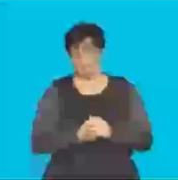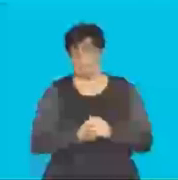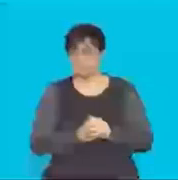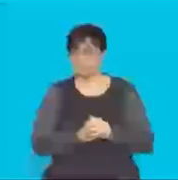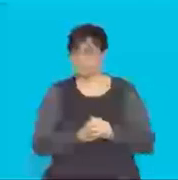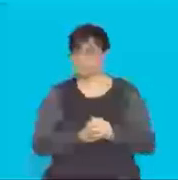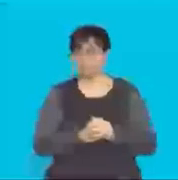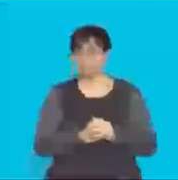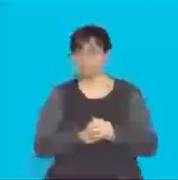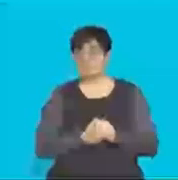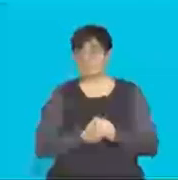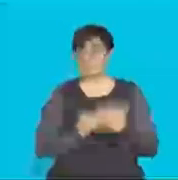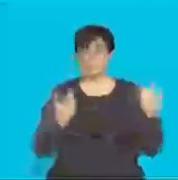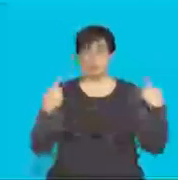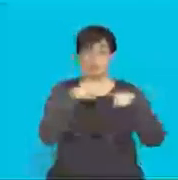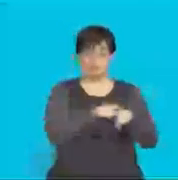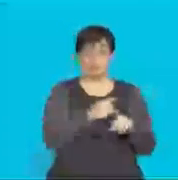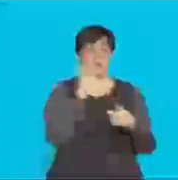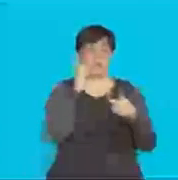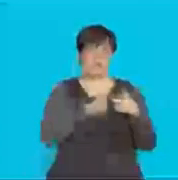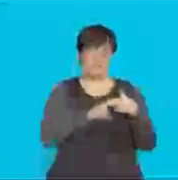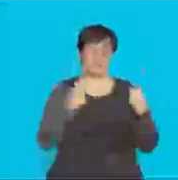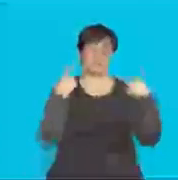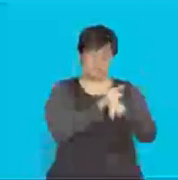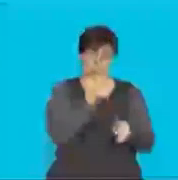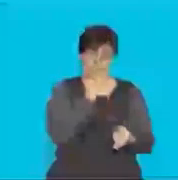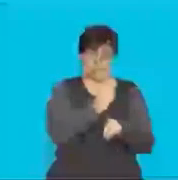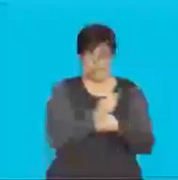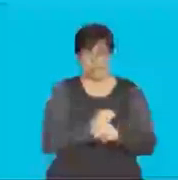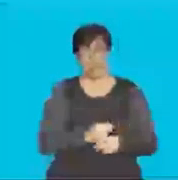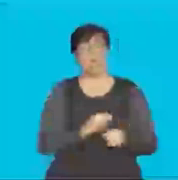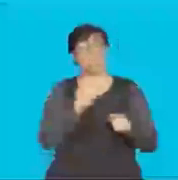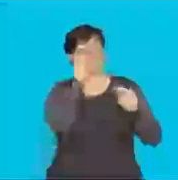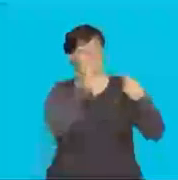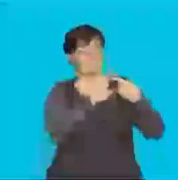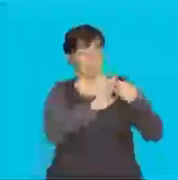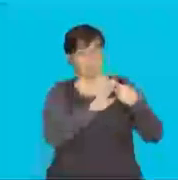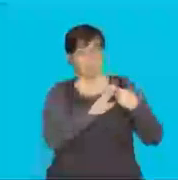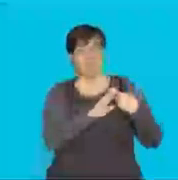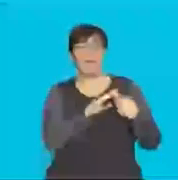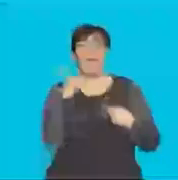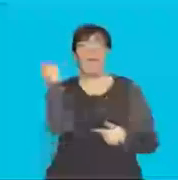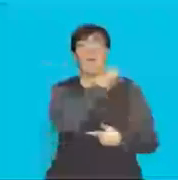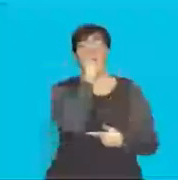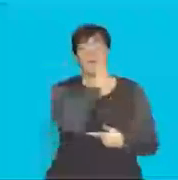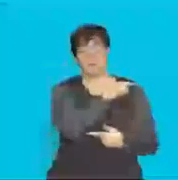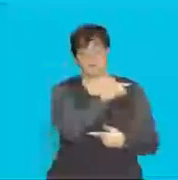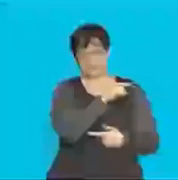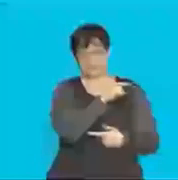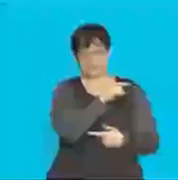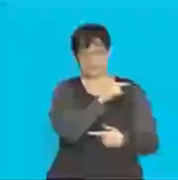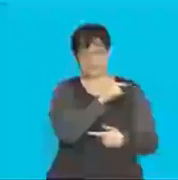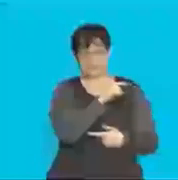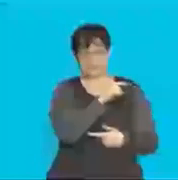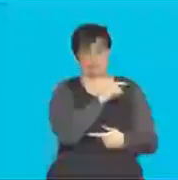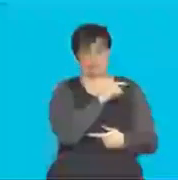And that's the first cross, and that happens the same time again. She produces a white foal on the first occasion. So you'll find that I'm just